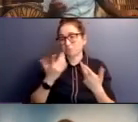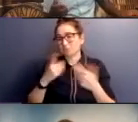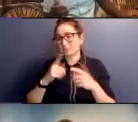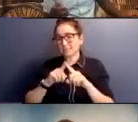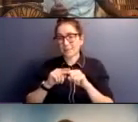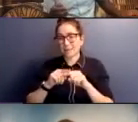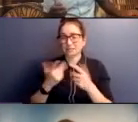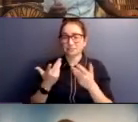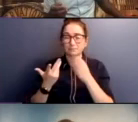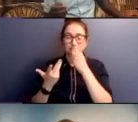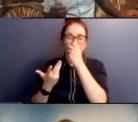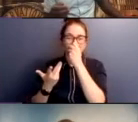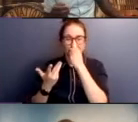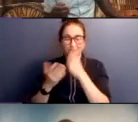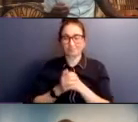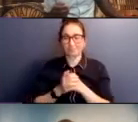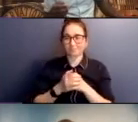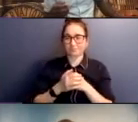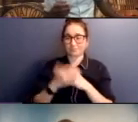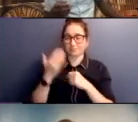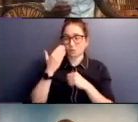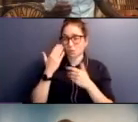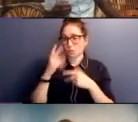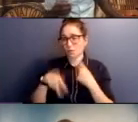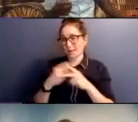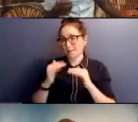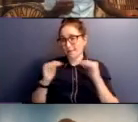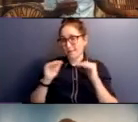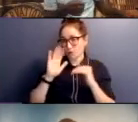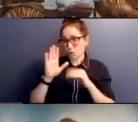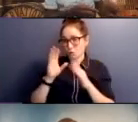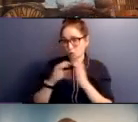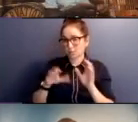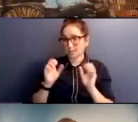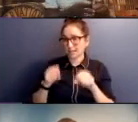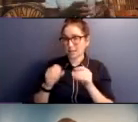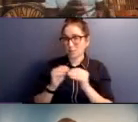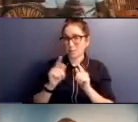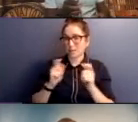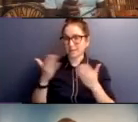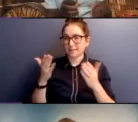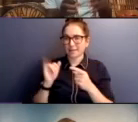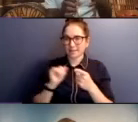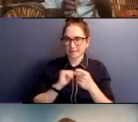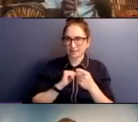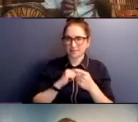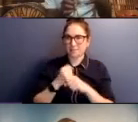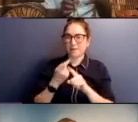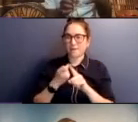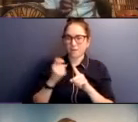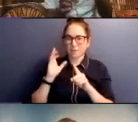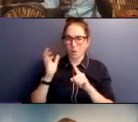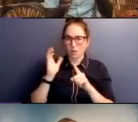the advancement, what kind of level your kids are on, they can go to bigger things. Like this one was made from a coconut